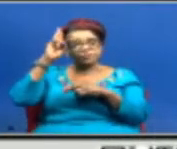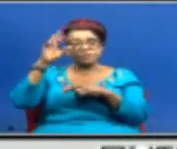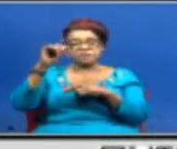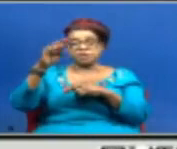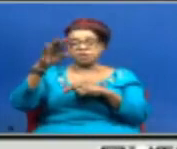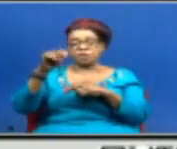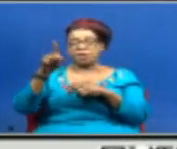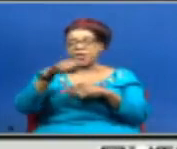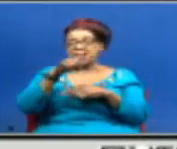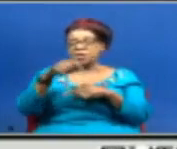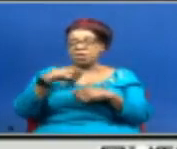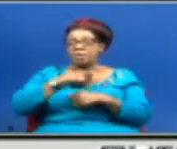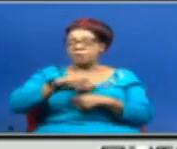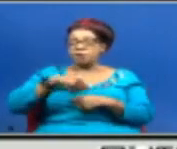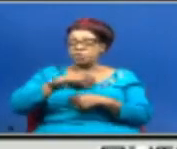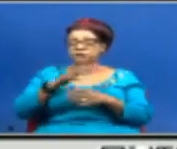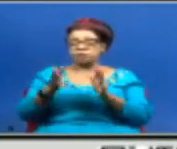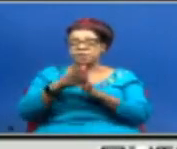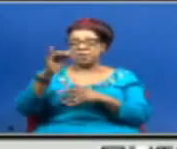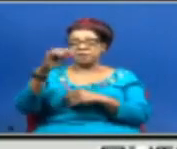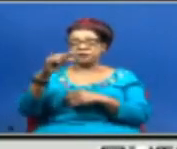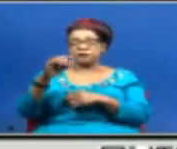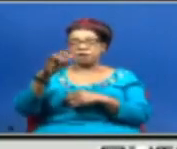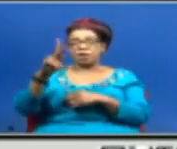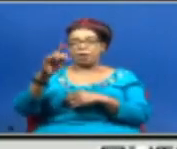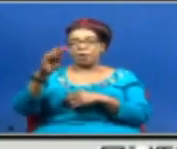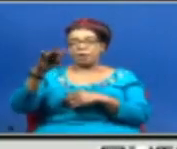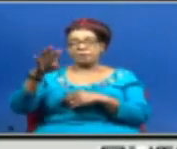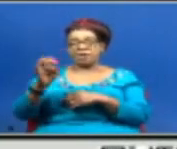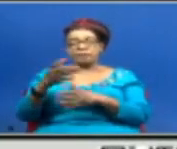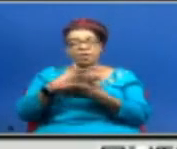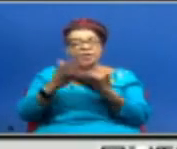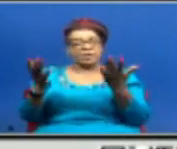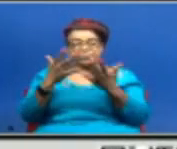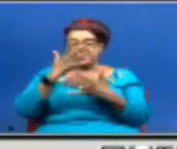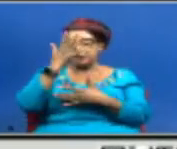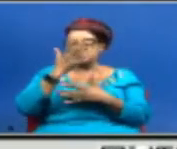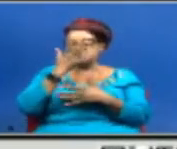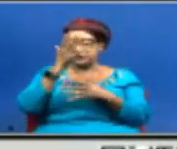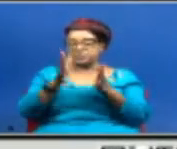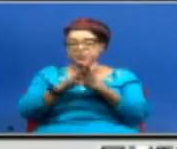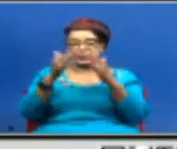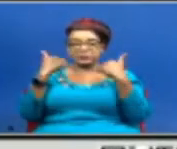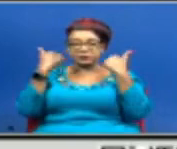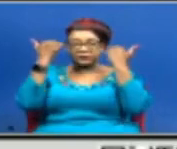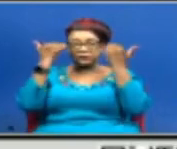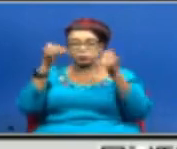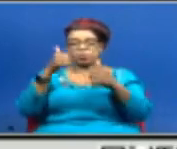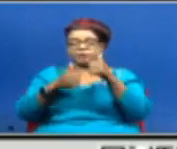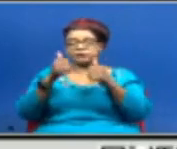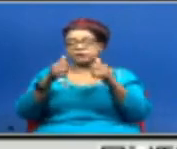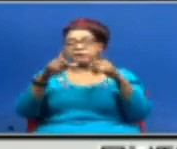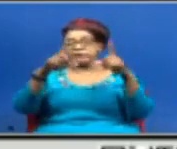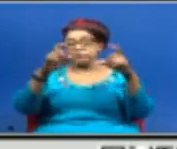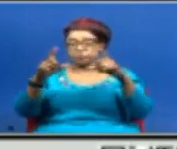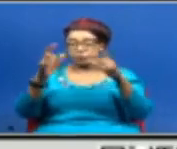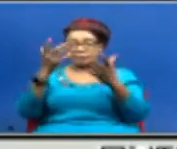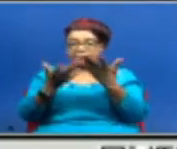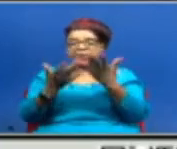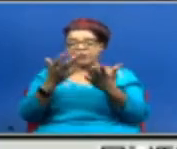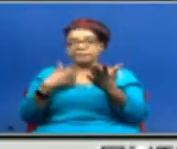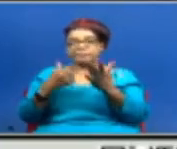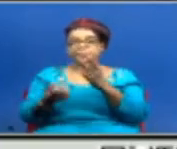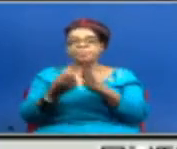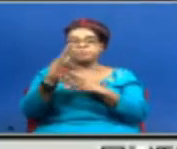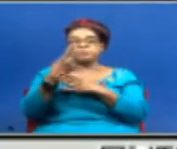and apologize to the IG of Police, Jafet Kome, for any embarrassment and distress that the image may have caused him.